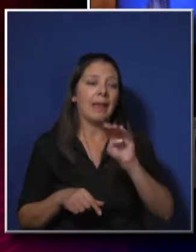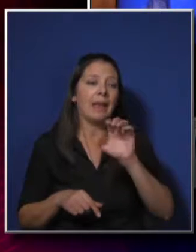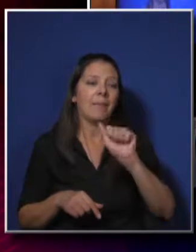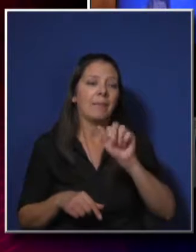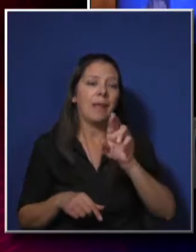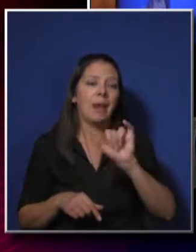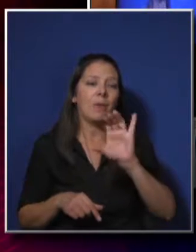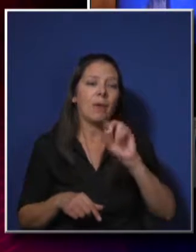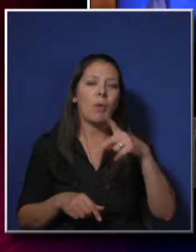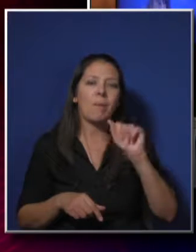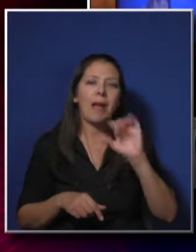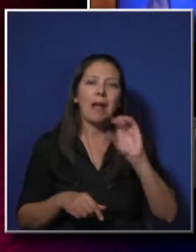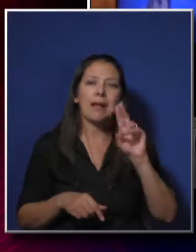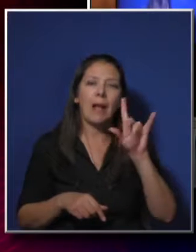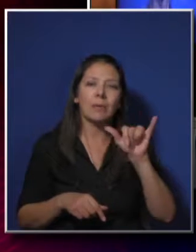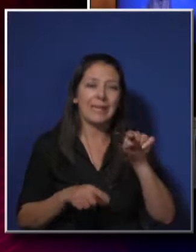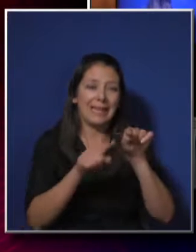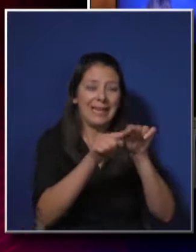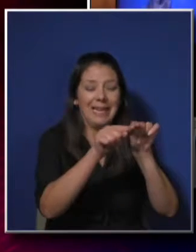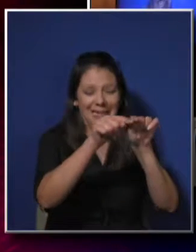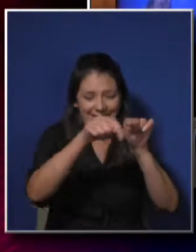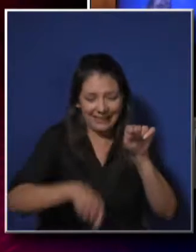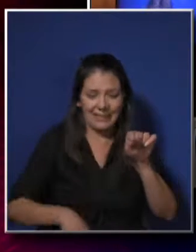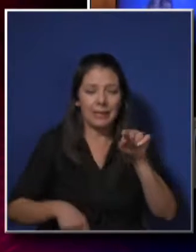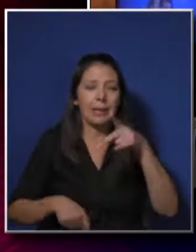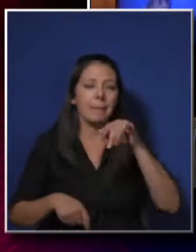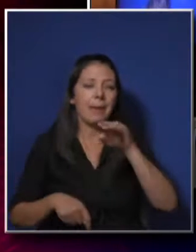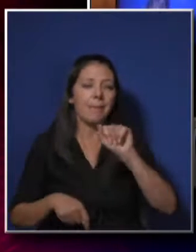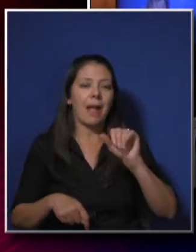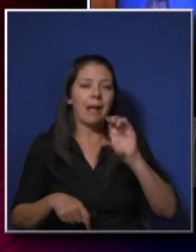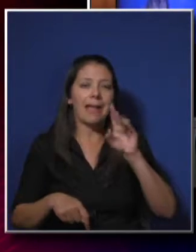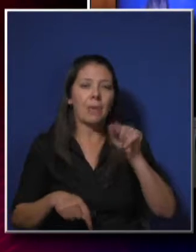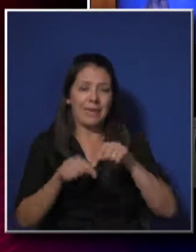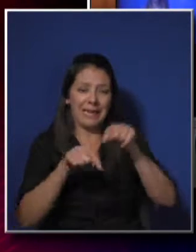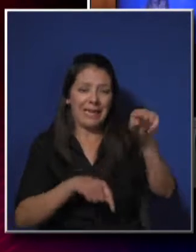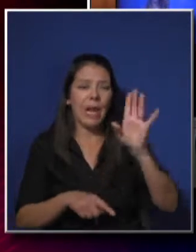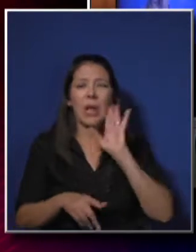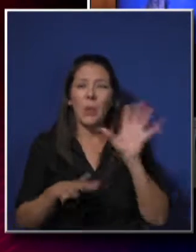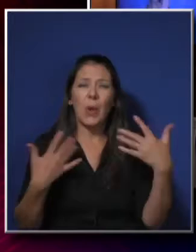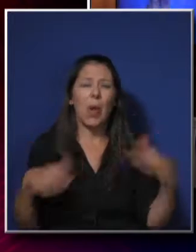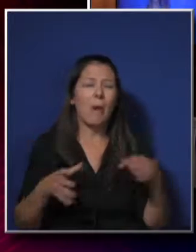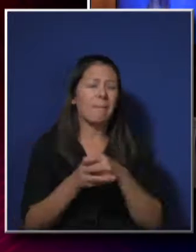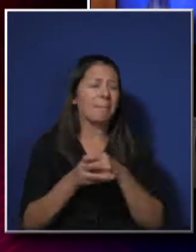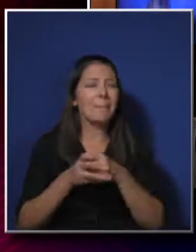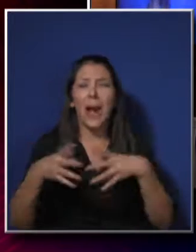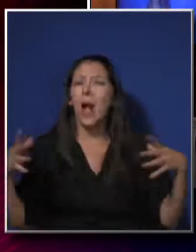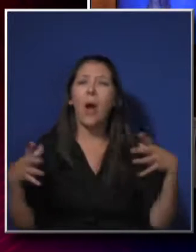County through Pinal County down into Pima County is going to bust and boom.